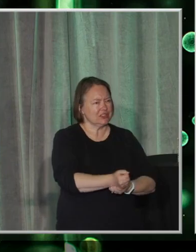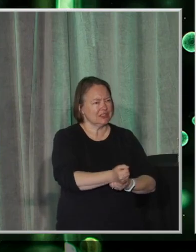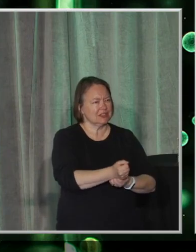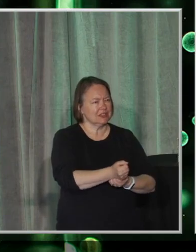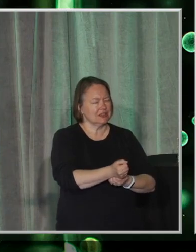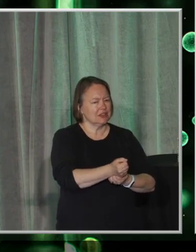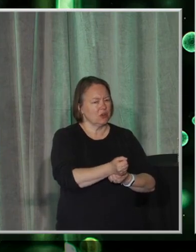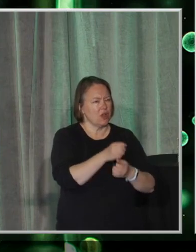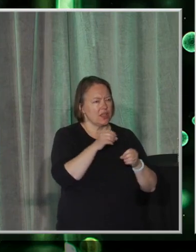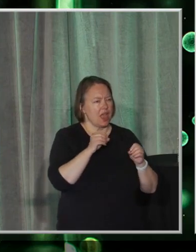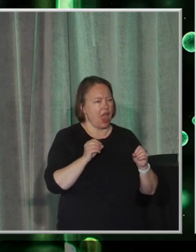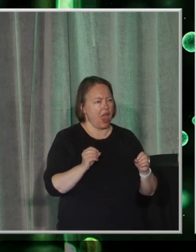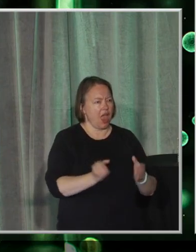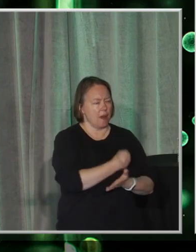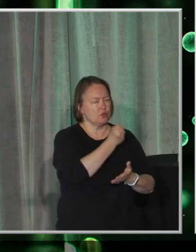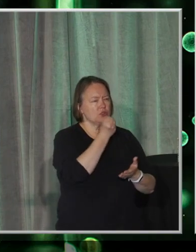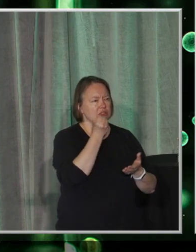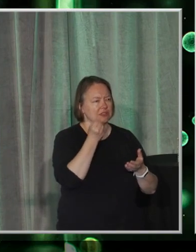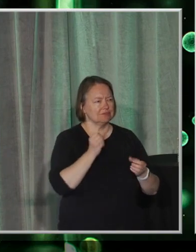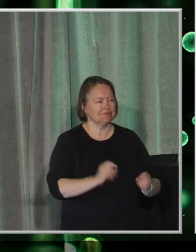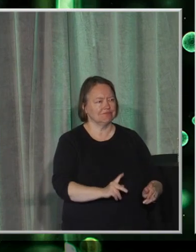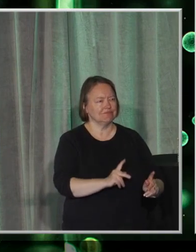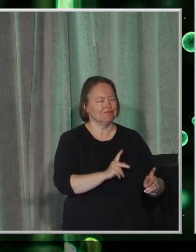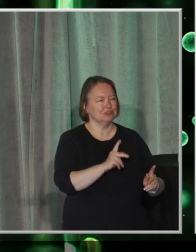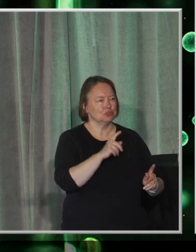the opportunities that you're trying to